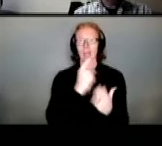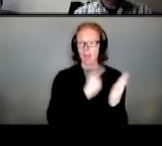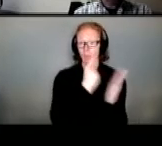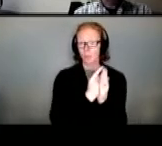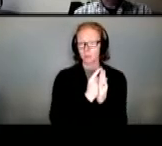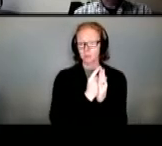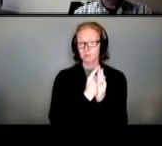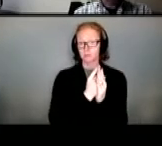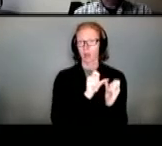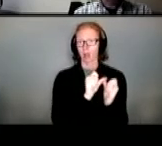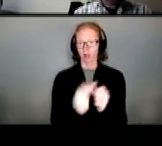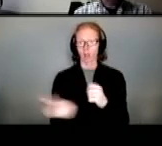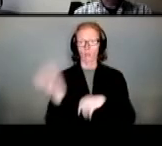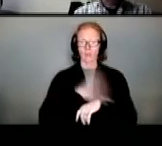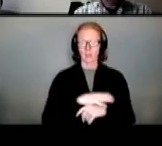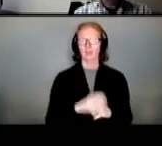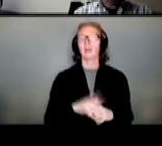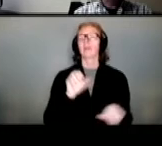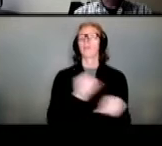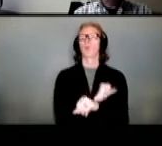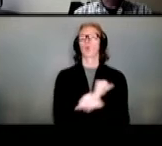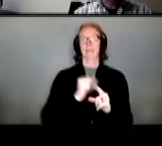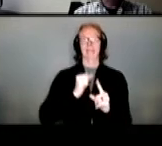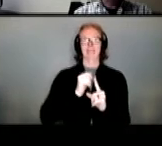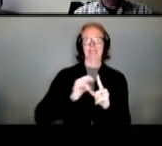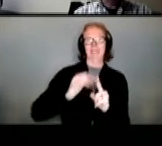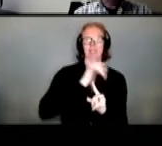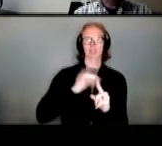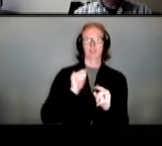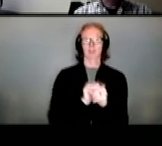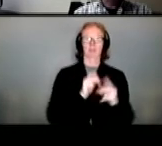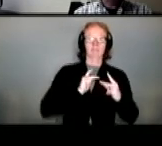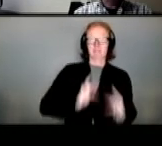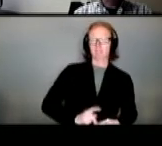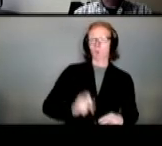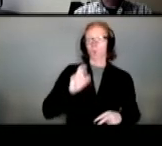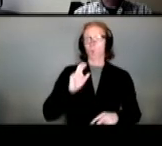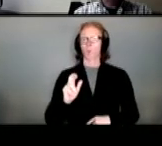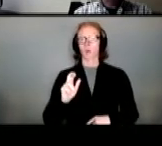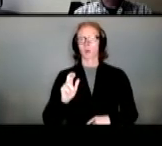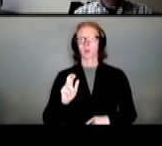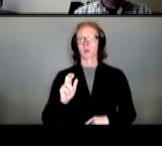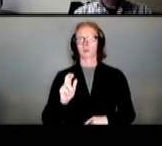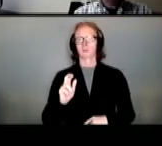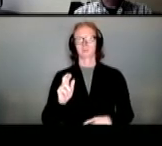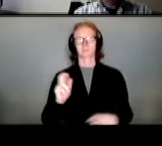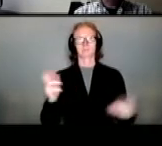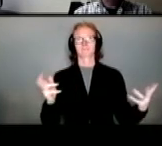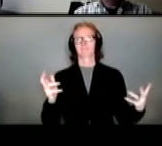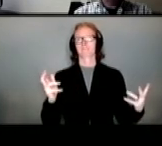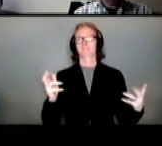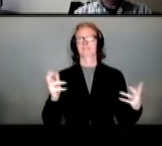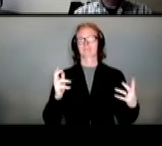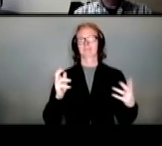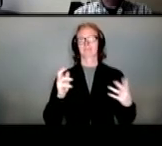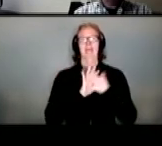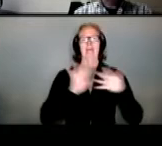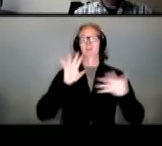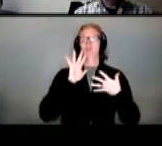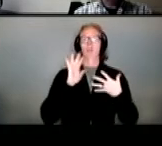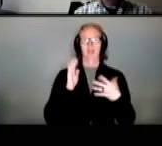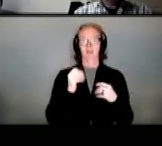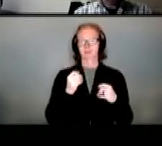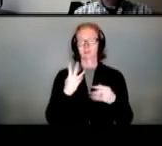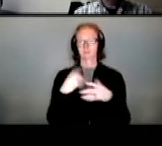long a day you work, and your working conditions, which could actually be the physical conditions or the more abstract conditions of your